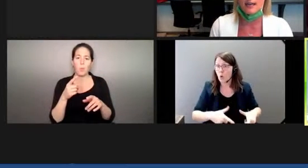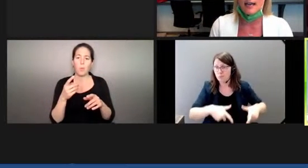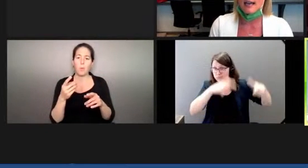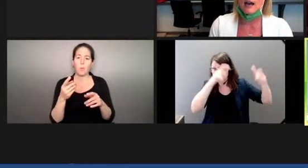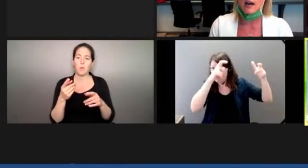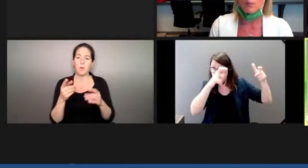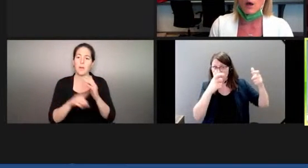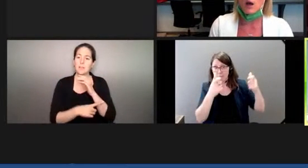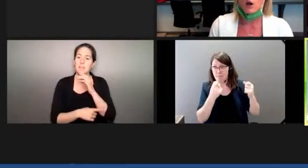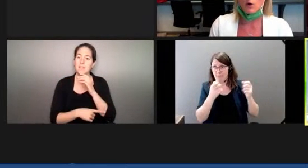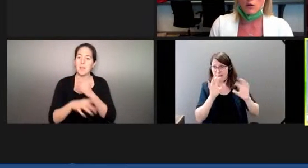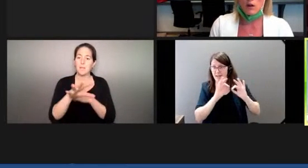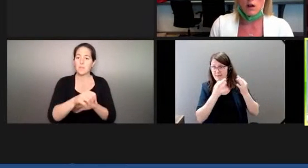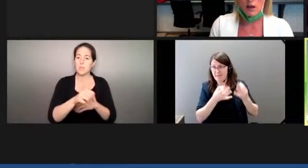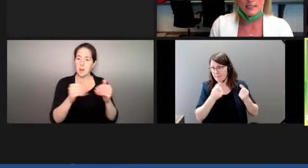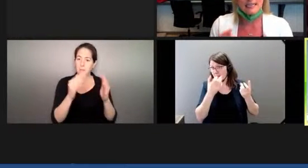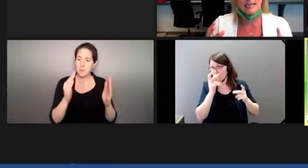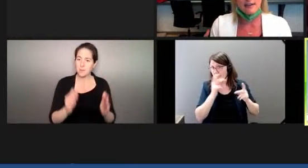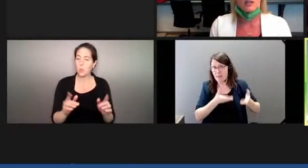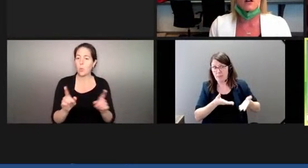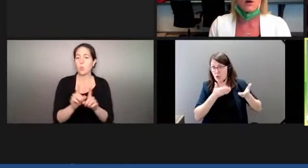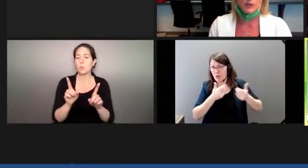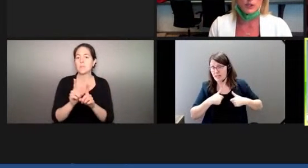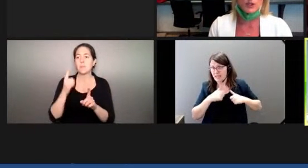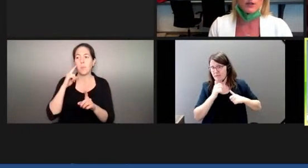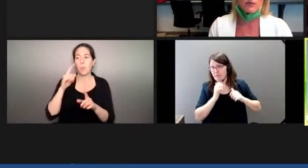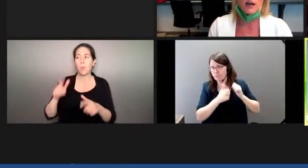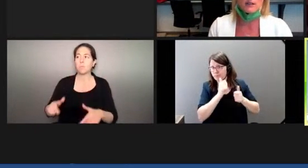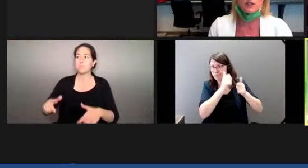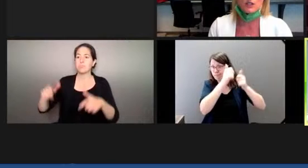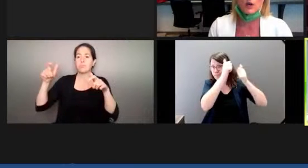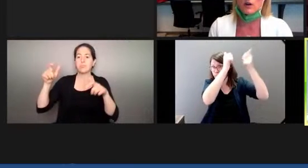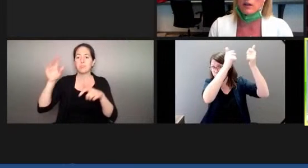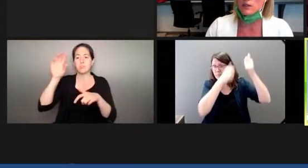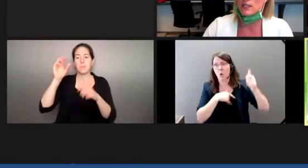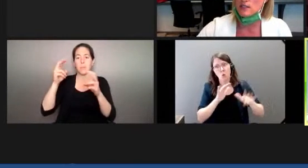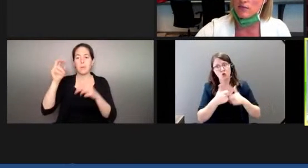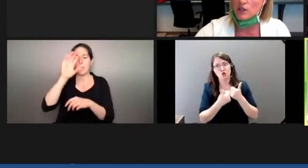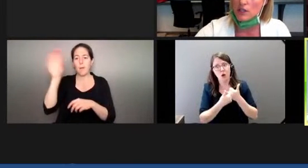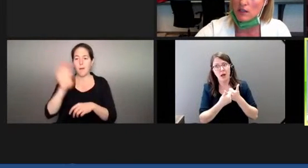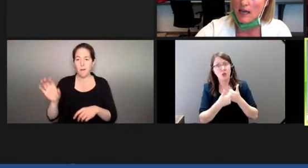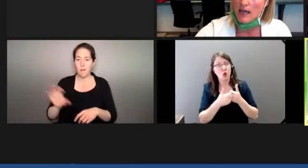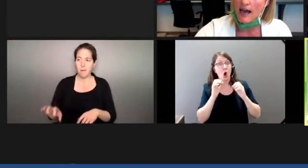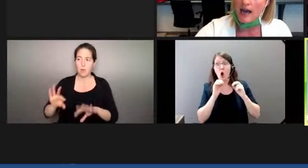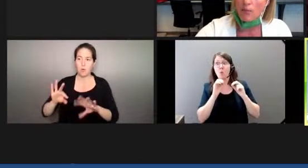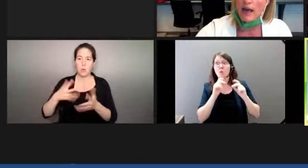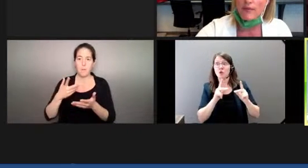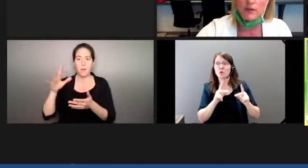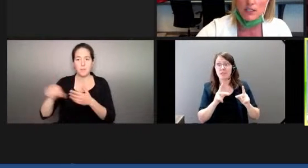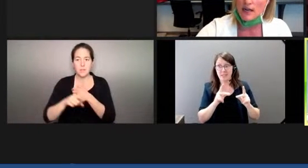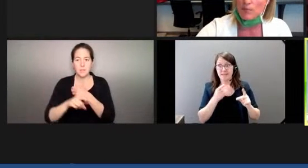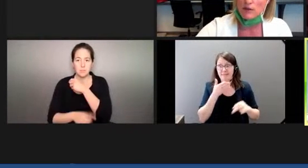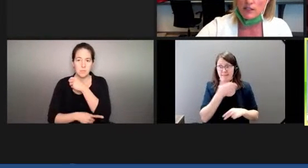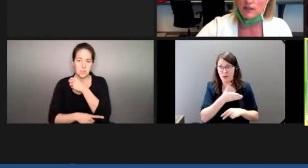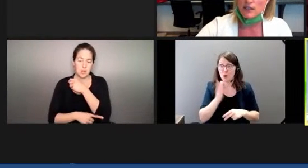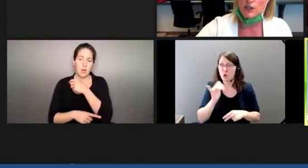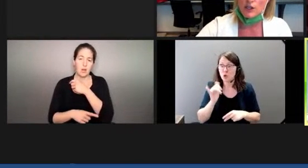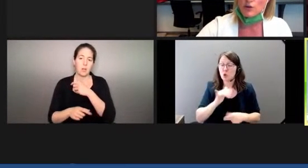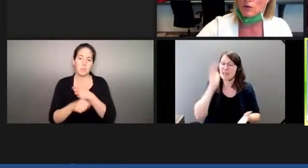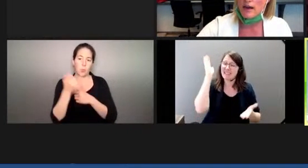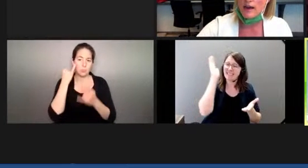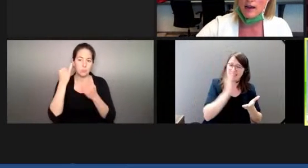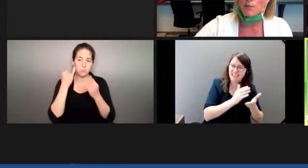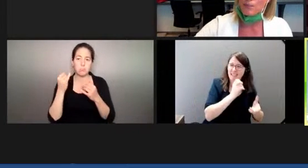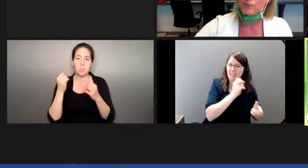and a significant opportunity for us to work on increasing diversion. And then there's a number of different